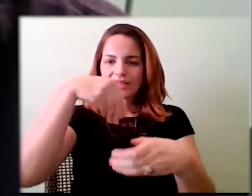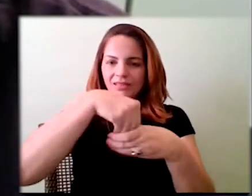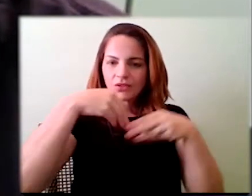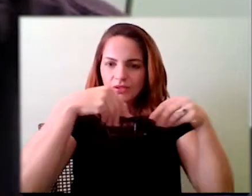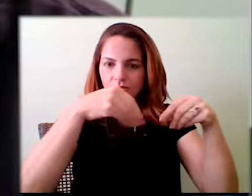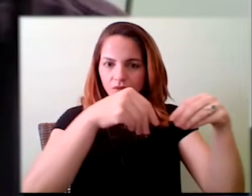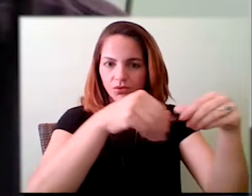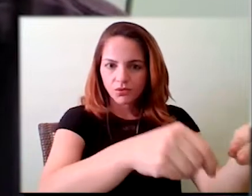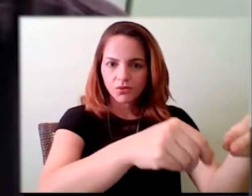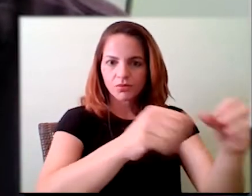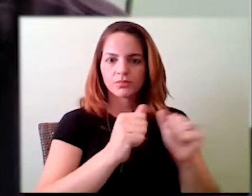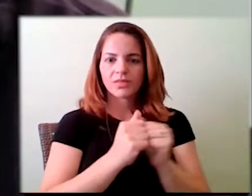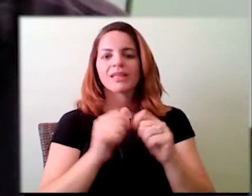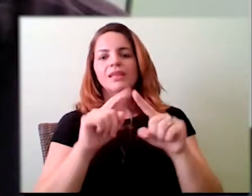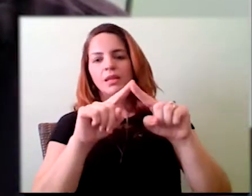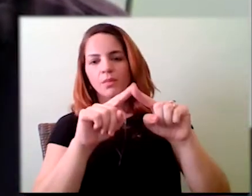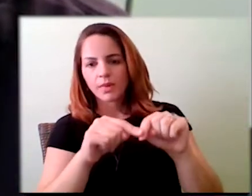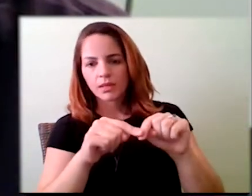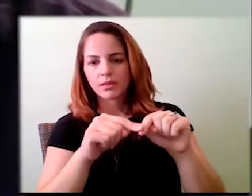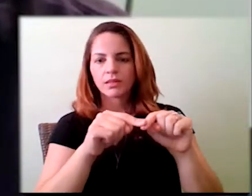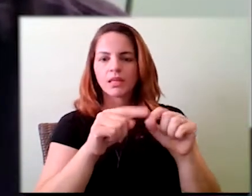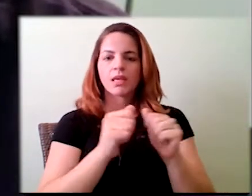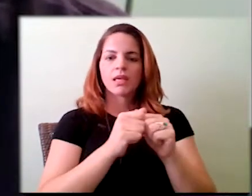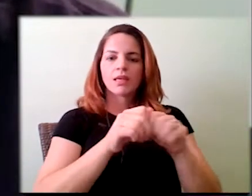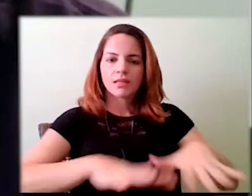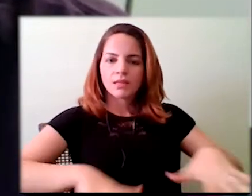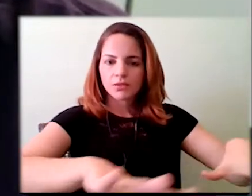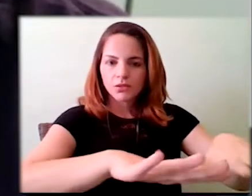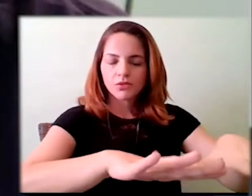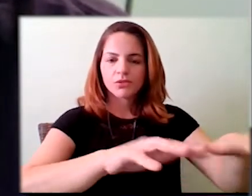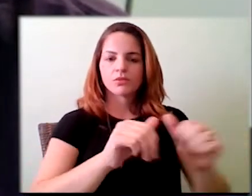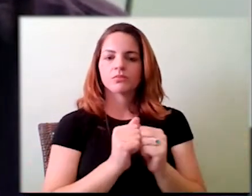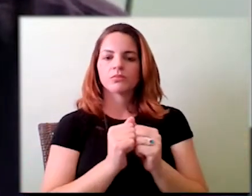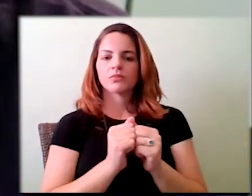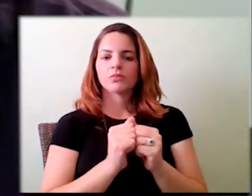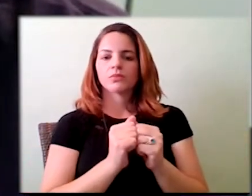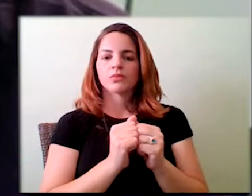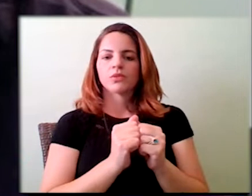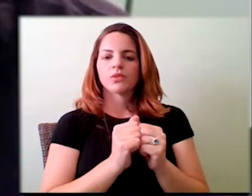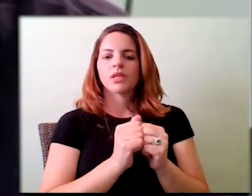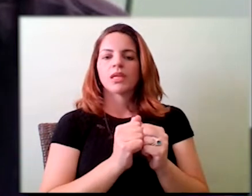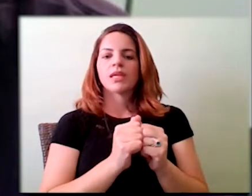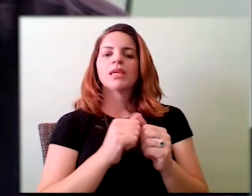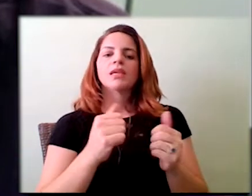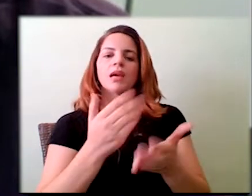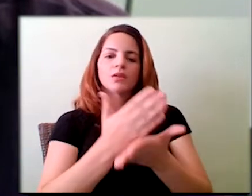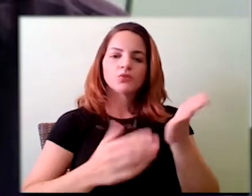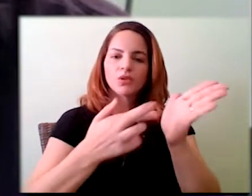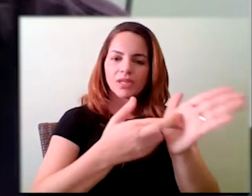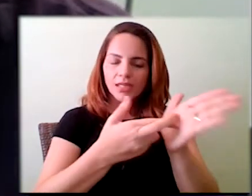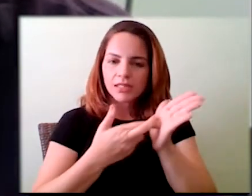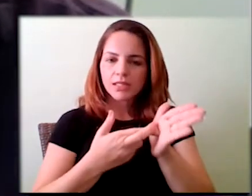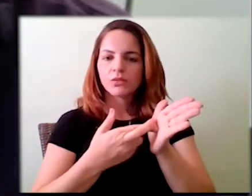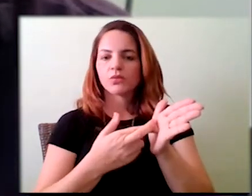differential outcomes, depending on pre-existing land tenure structures, capital requirements to initiate production, and